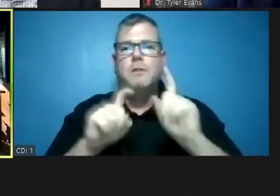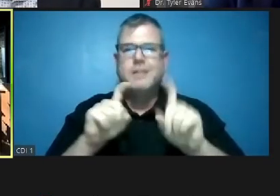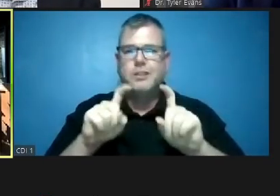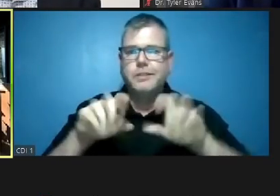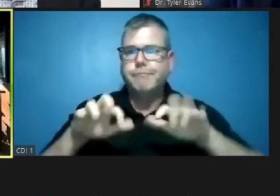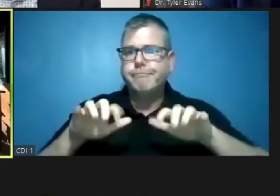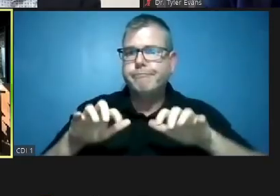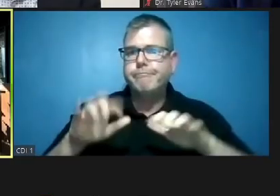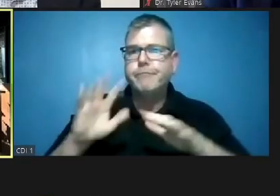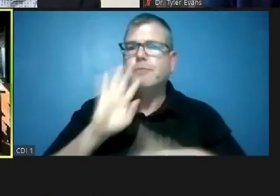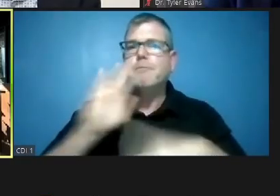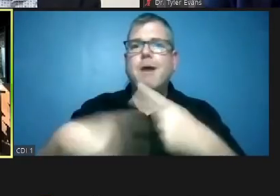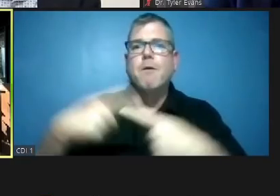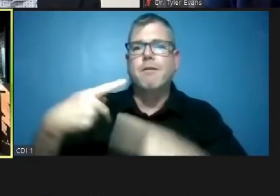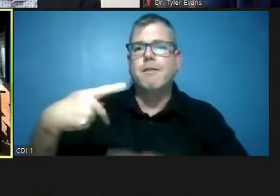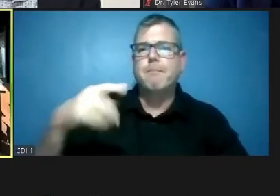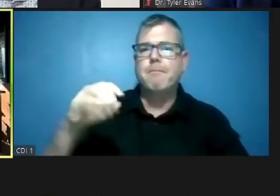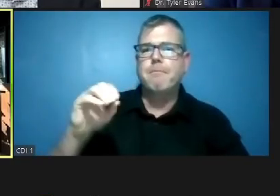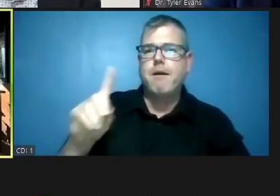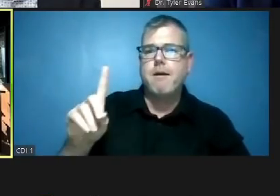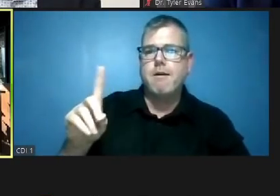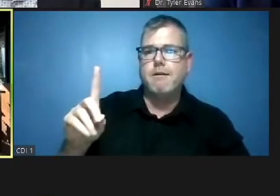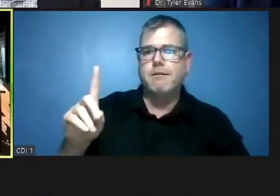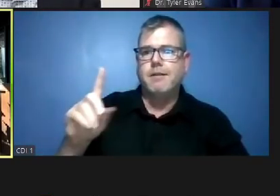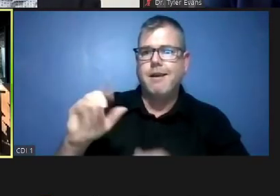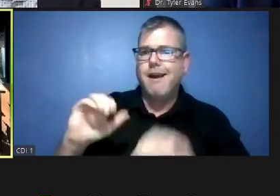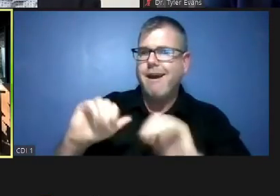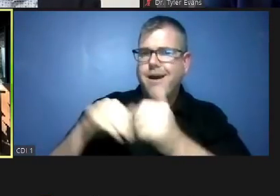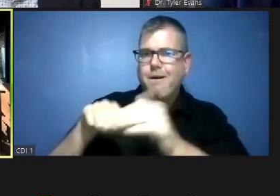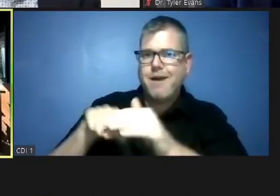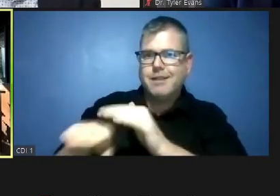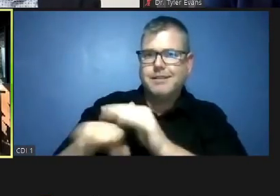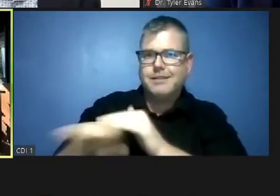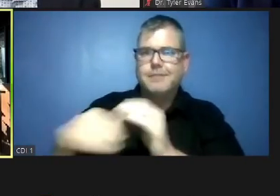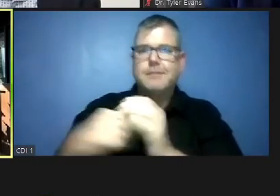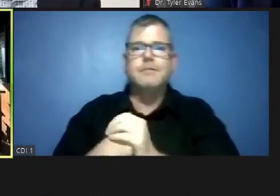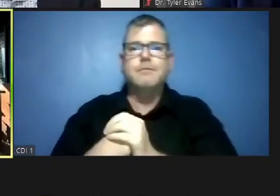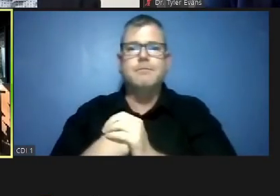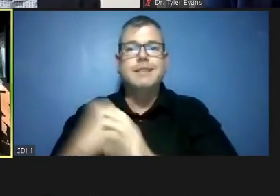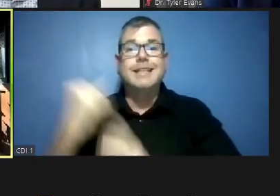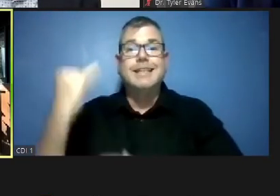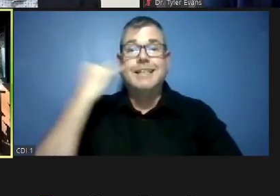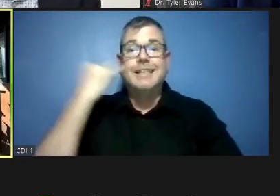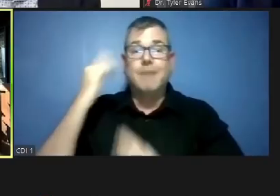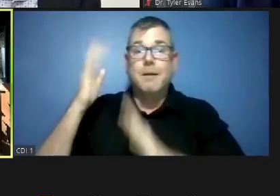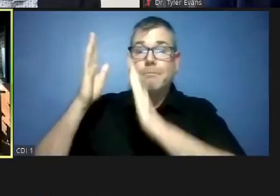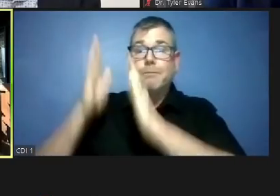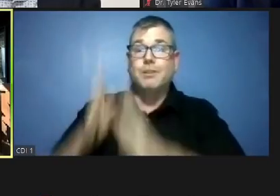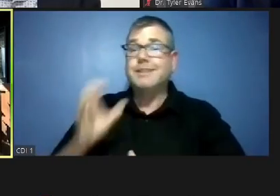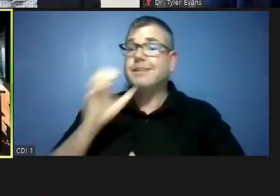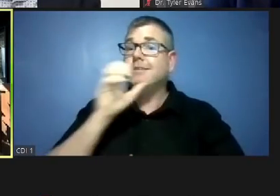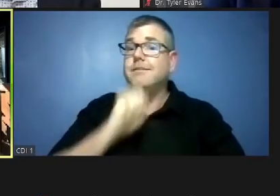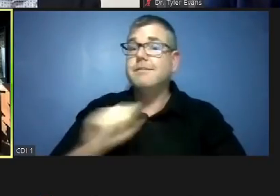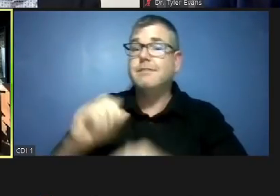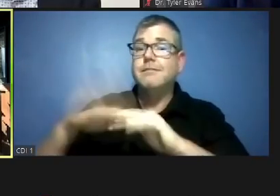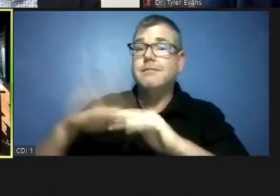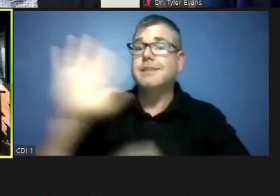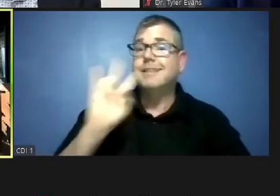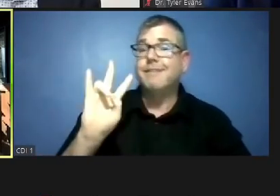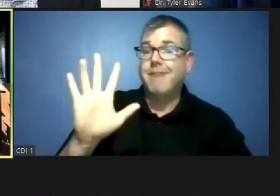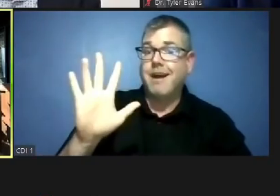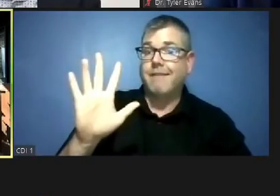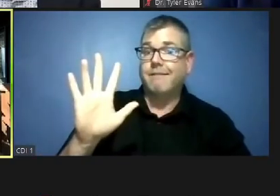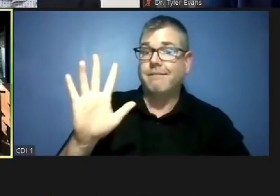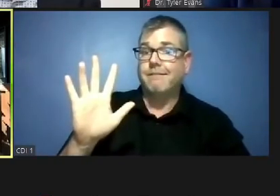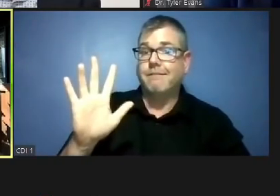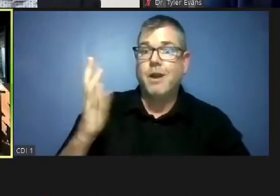wondering for those that are in that 75 and older age group, some of the accommodations that might be made available to them.